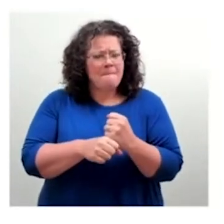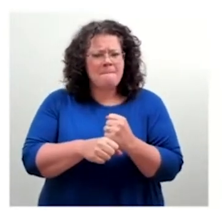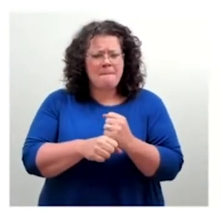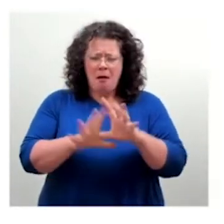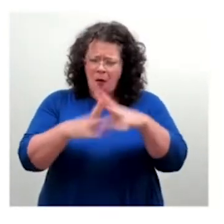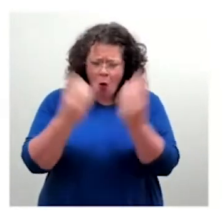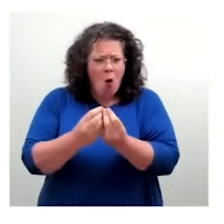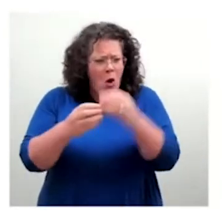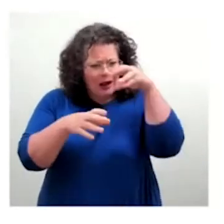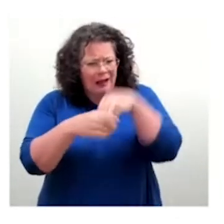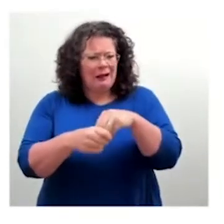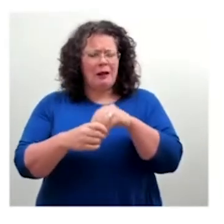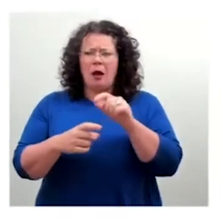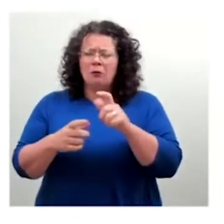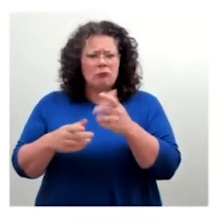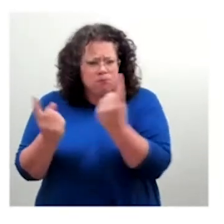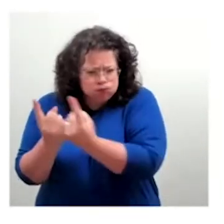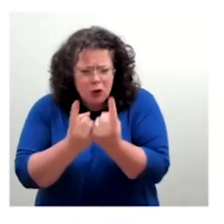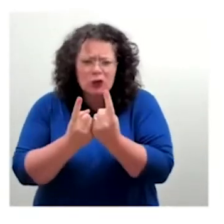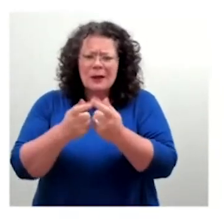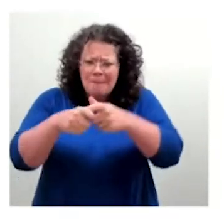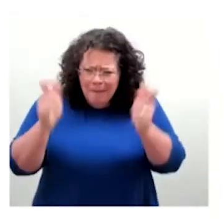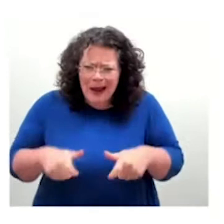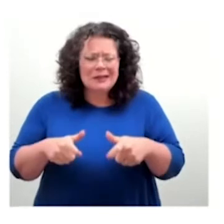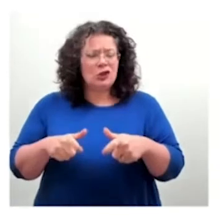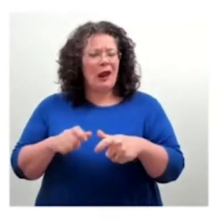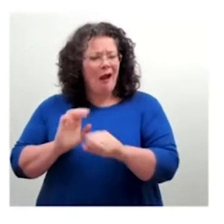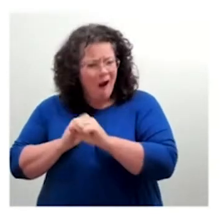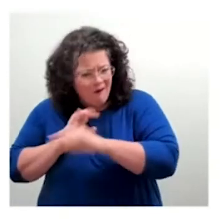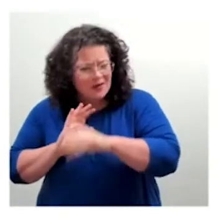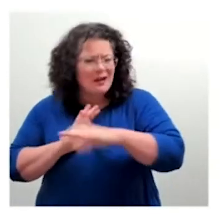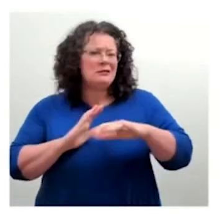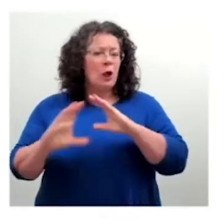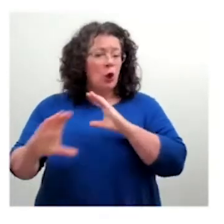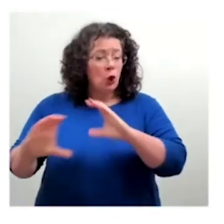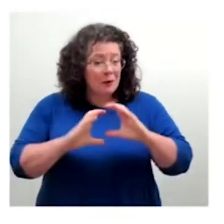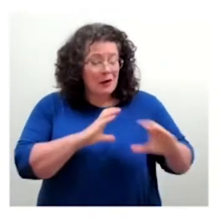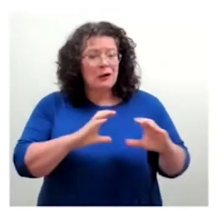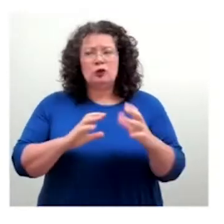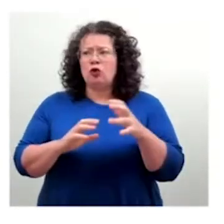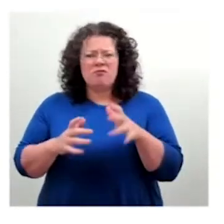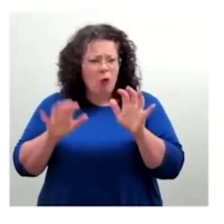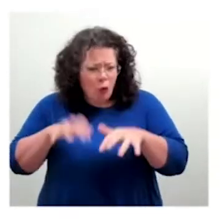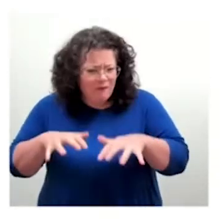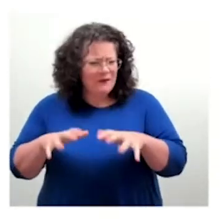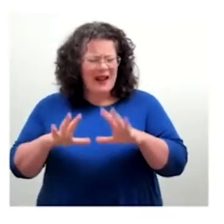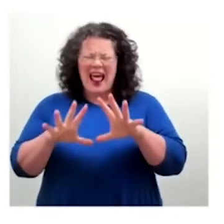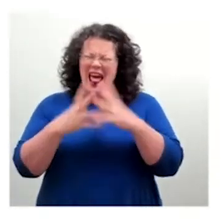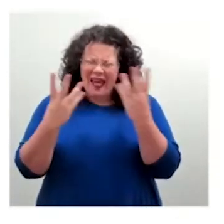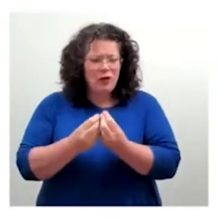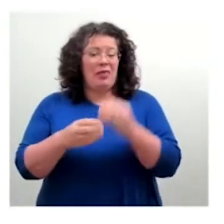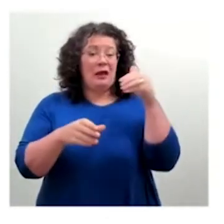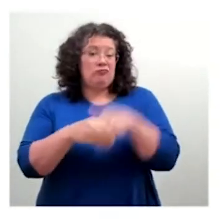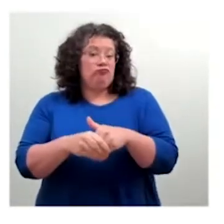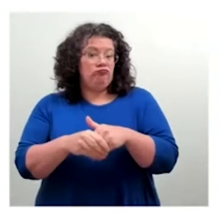touches our employees or consumers accessible for all, including everybody with a disability. Excellent. Thank